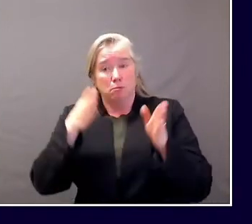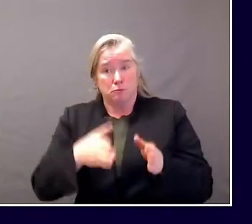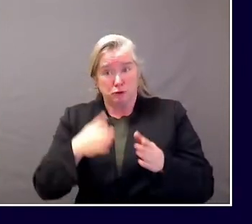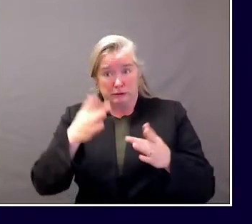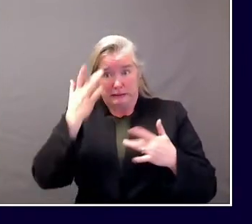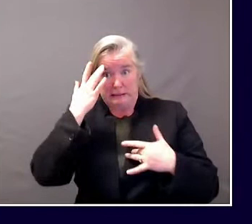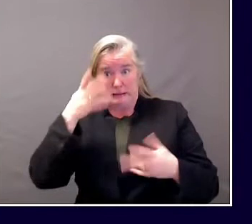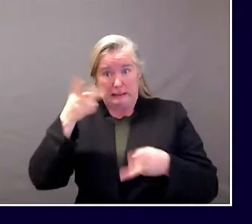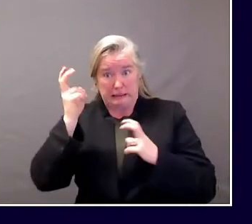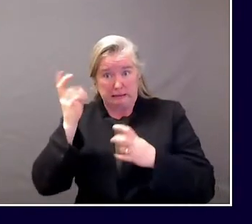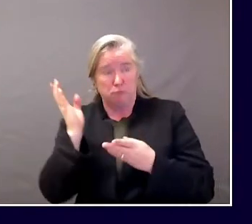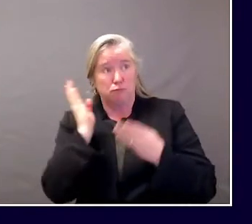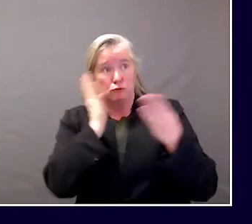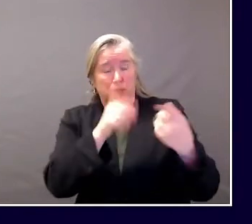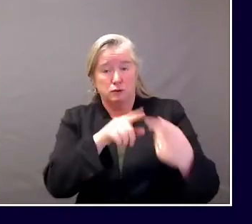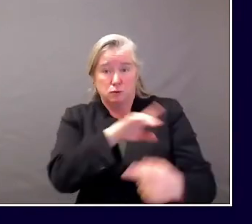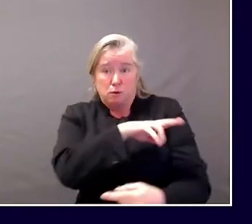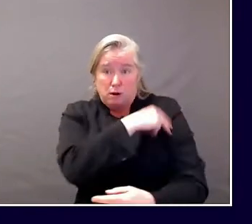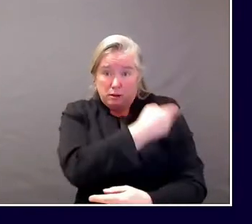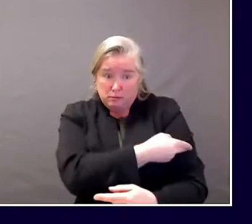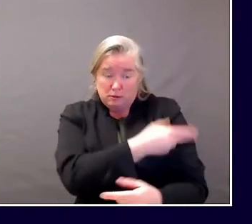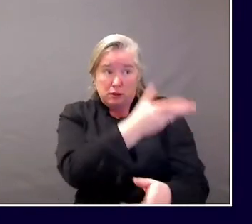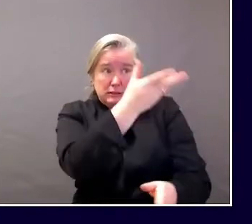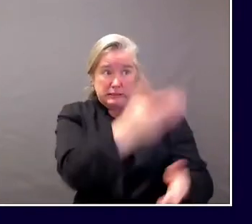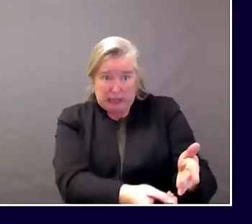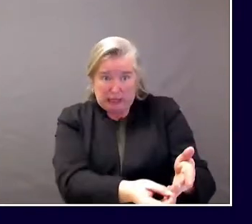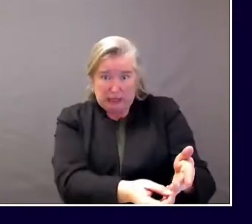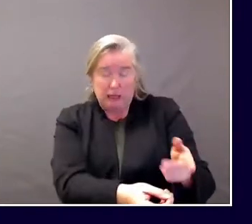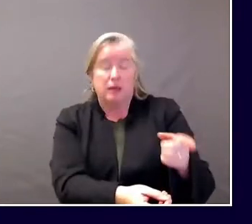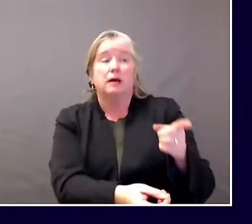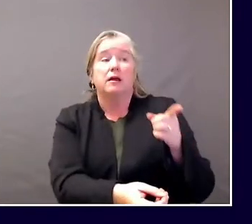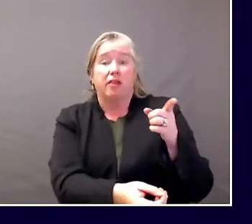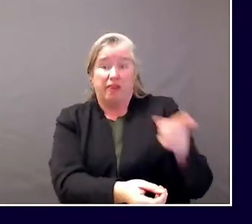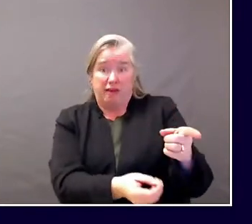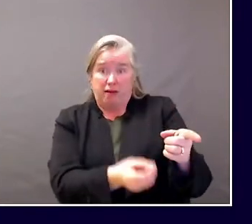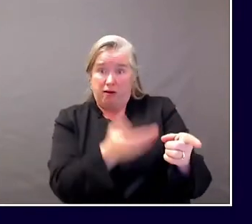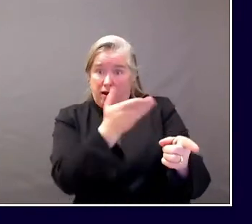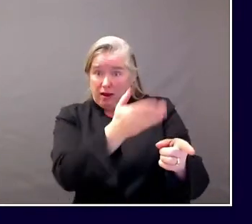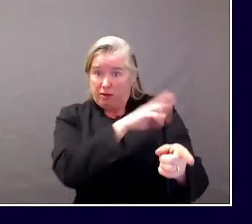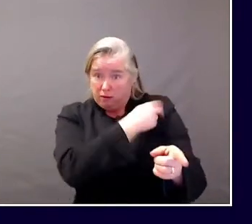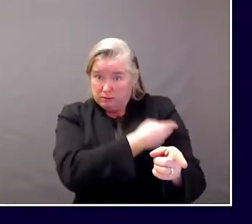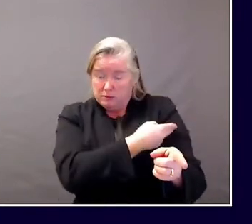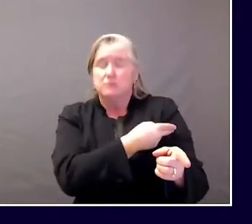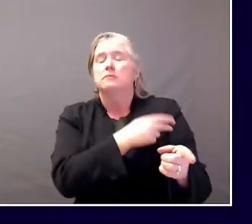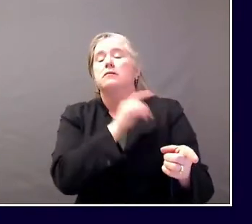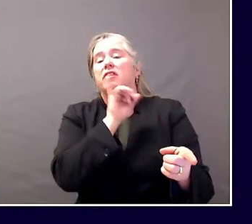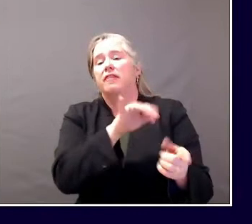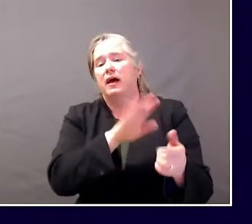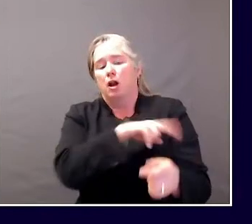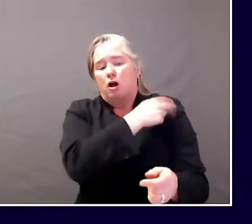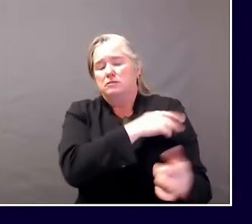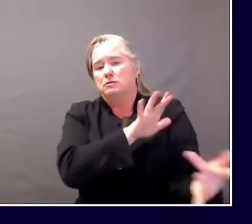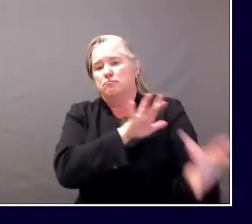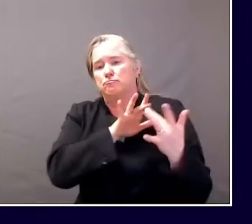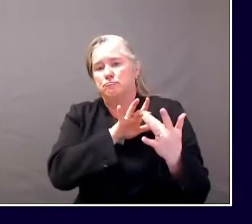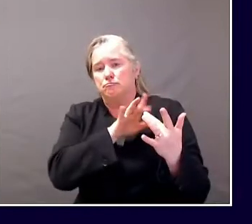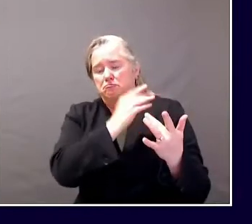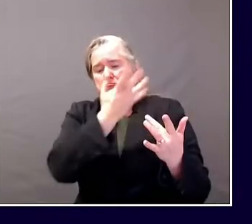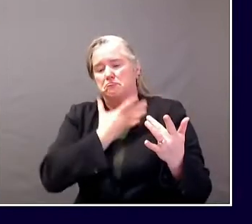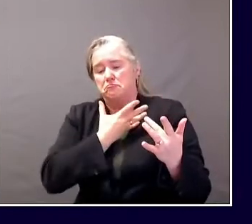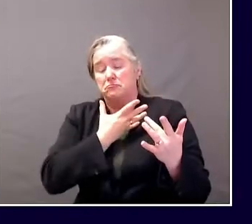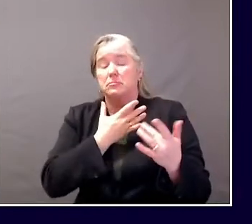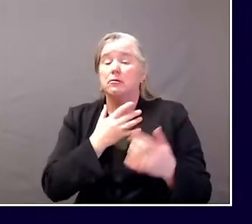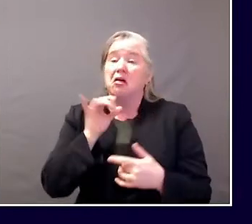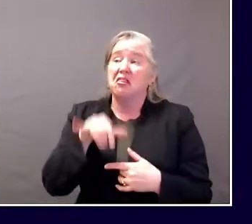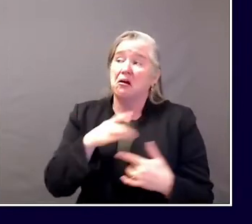are in the hospital. In those situations, the hospital contacts us, and we typically hear within 24